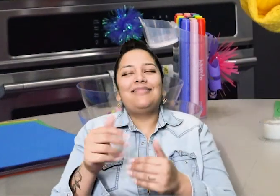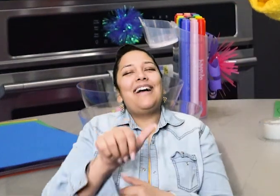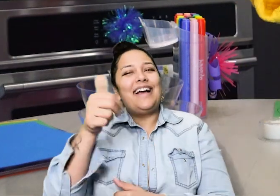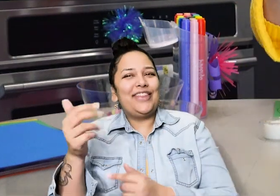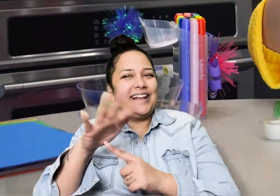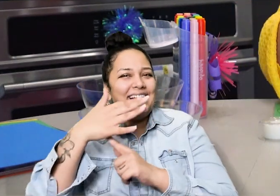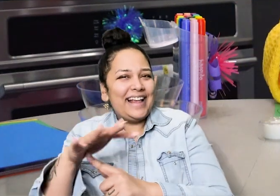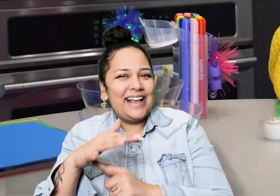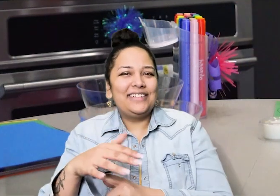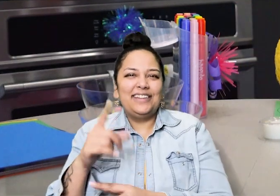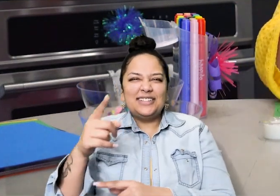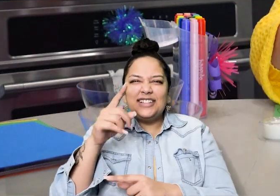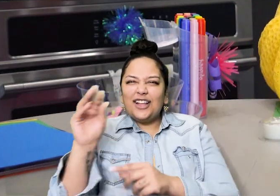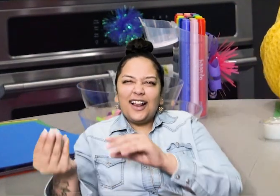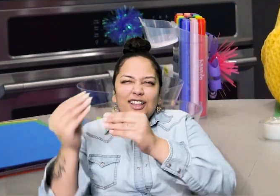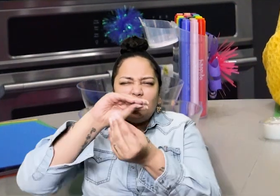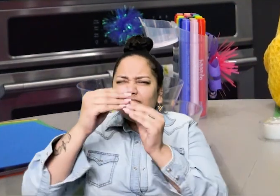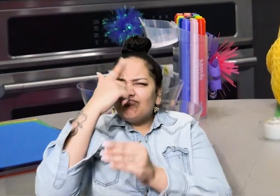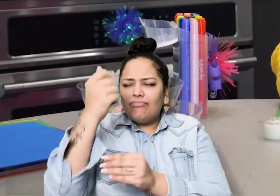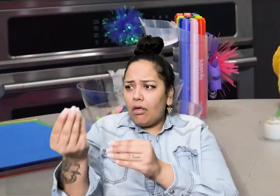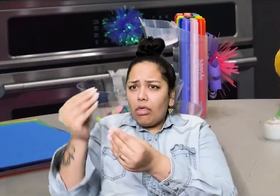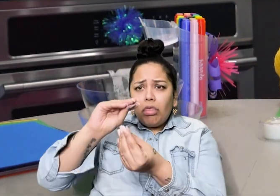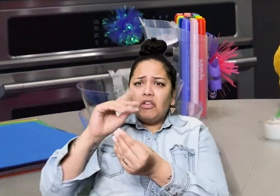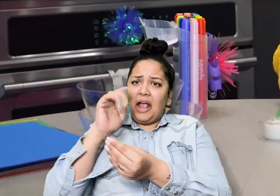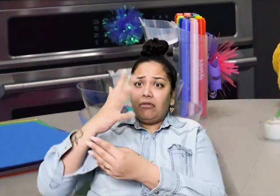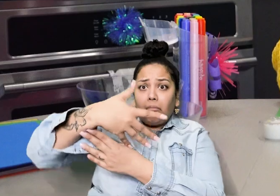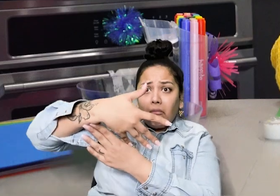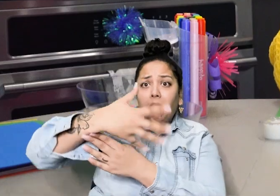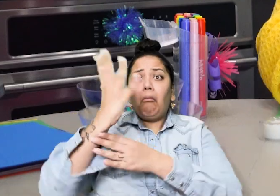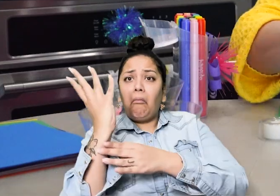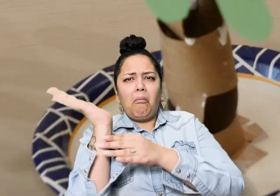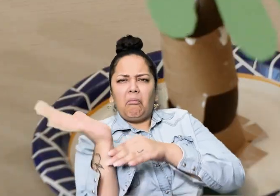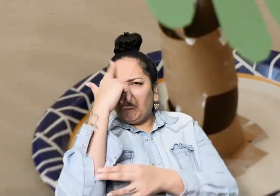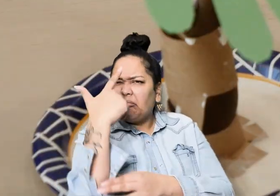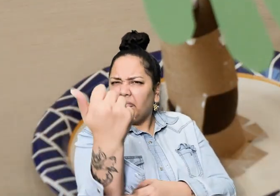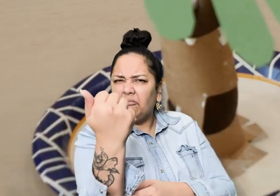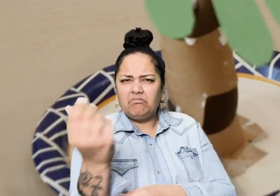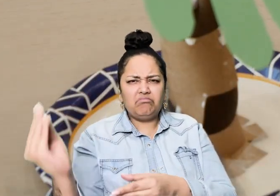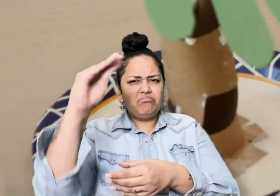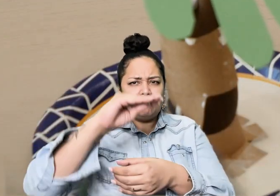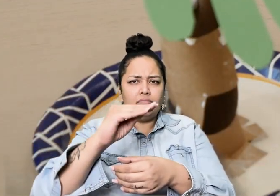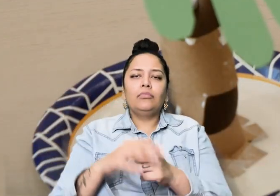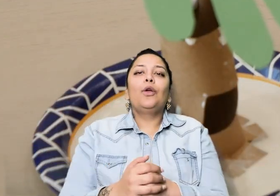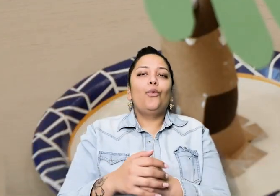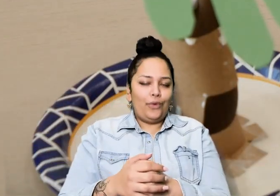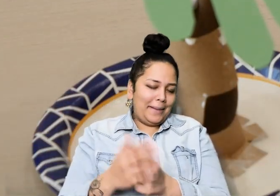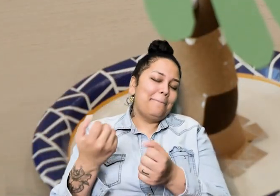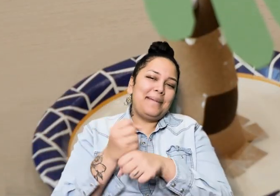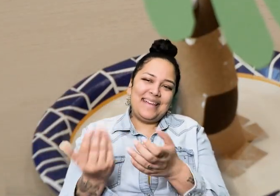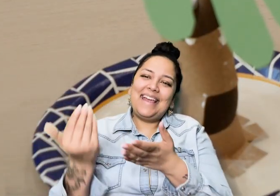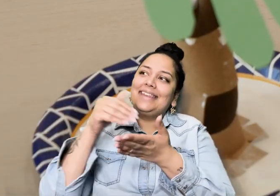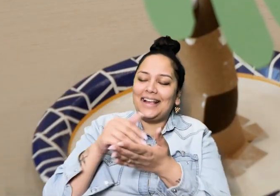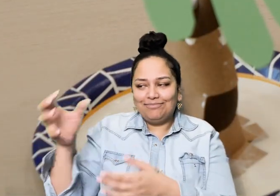we're gonna use our next leaf, and you can kind of turn these leaves any way you want. I'm gonna put this one right here. And we're gonna make